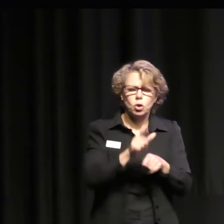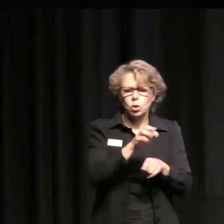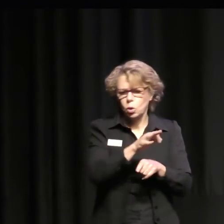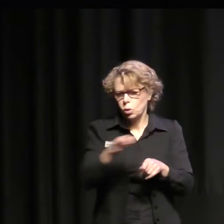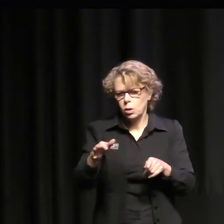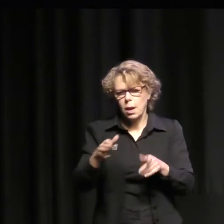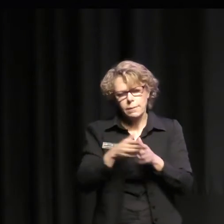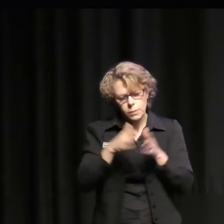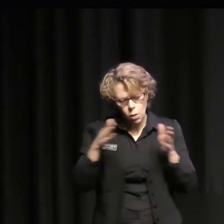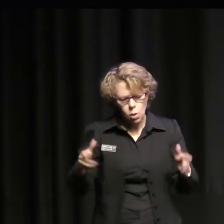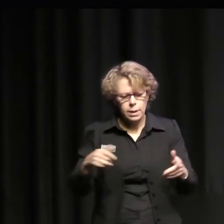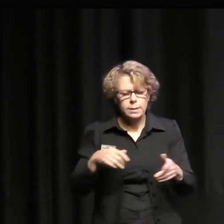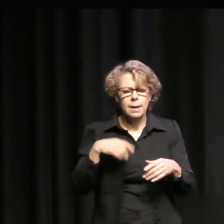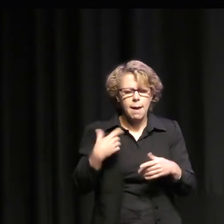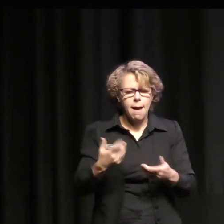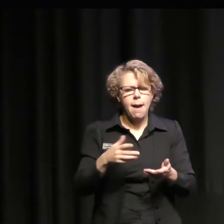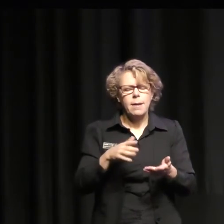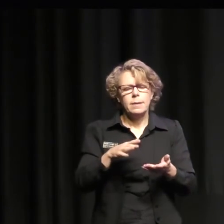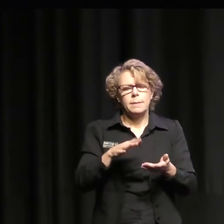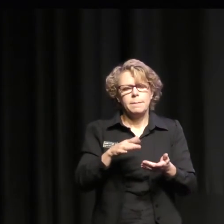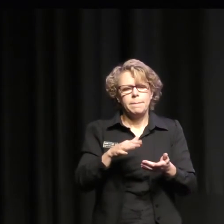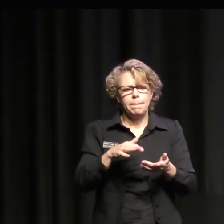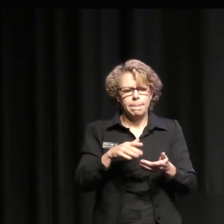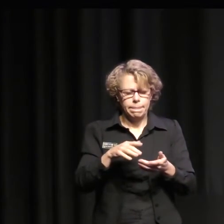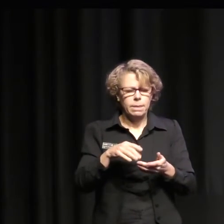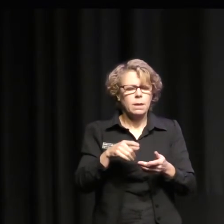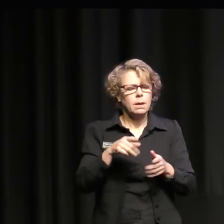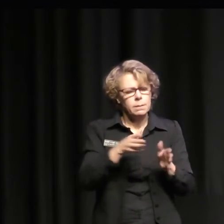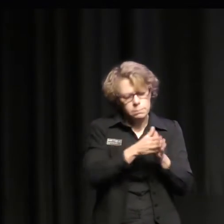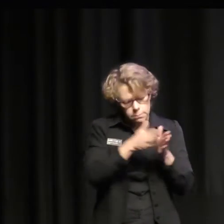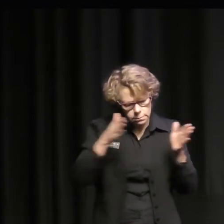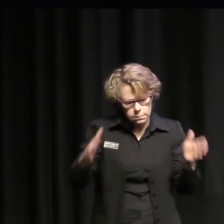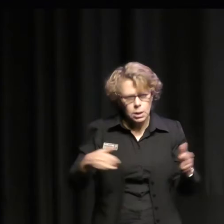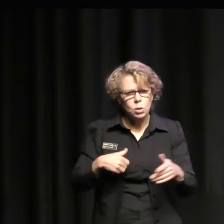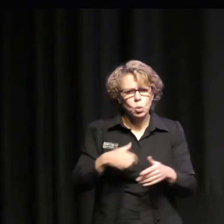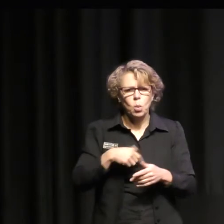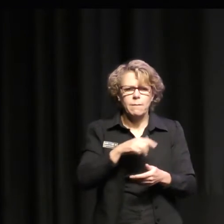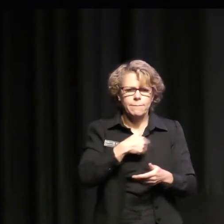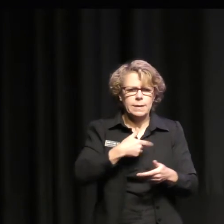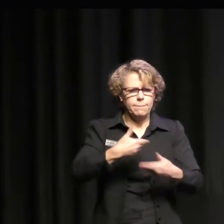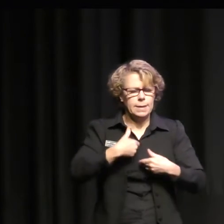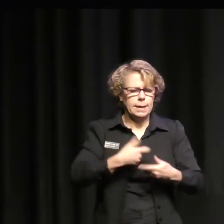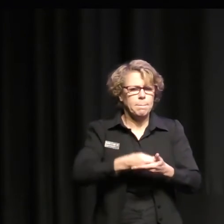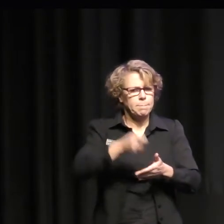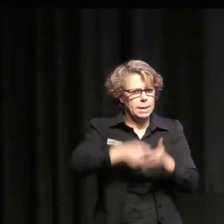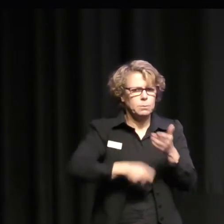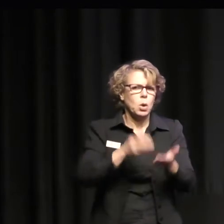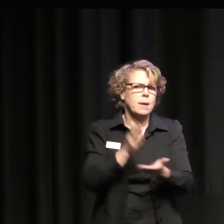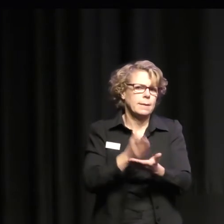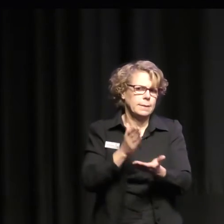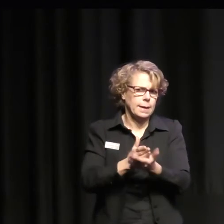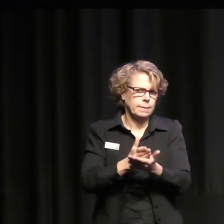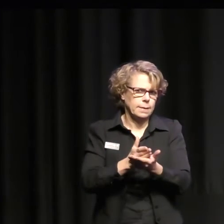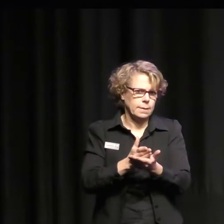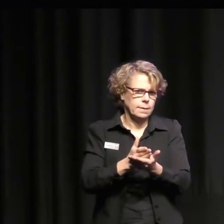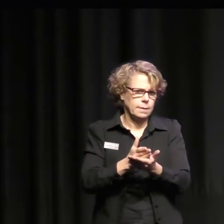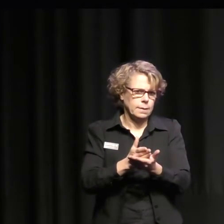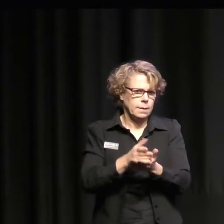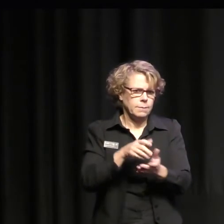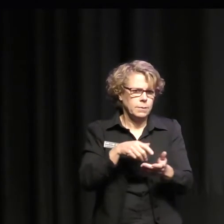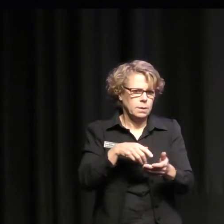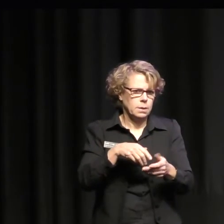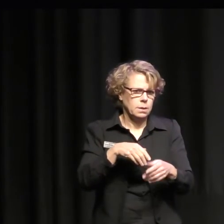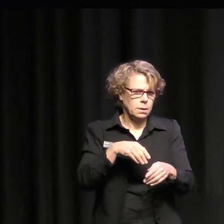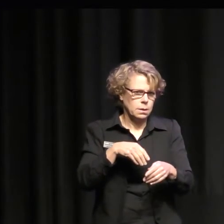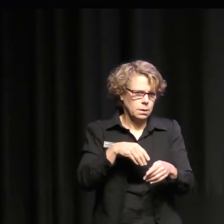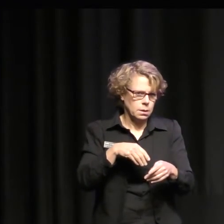the century in which civil rights advanced. The 18th century was the century of